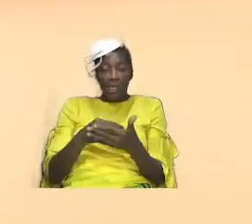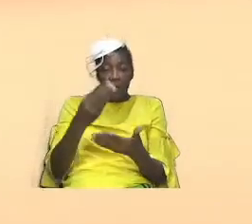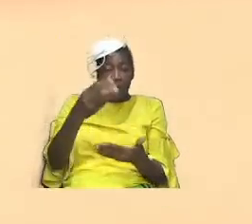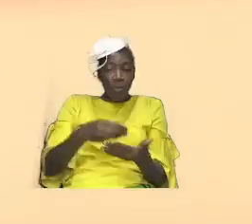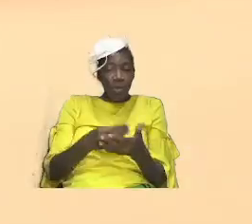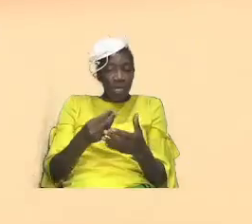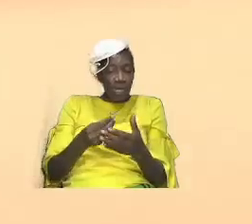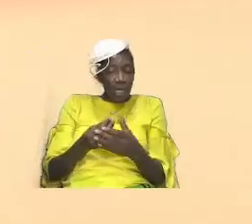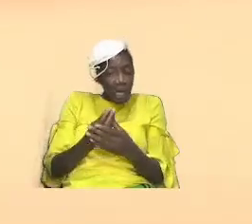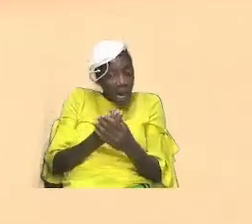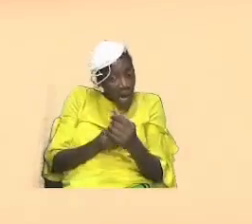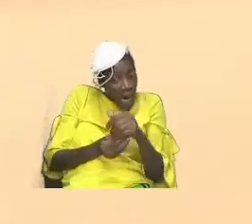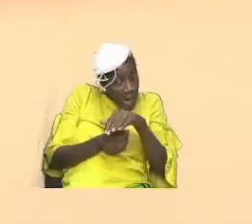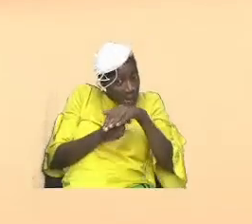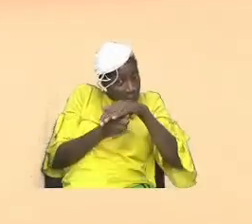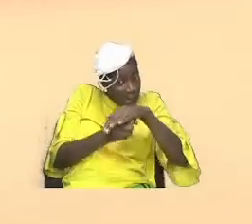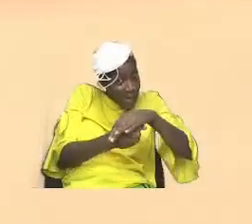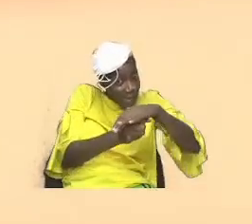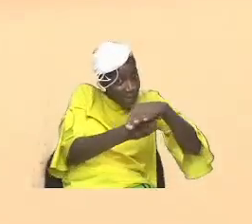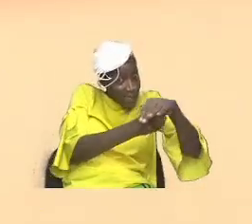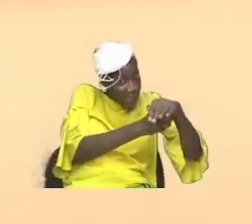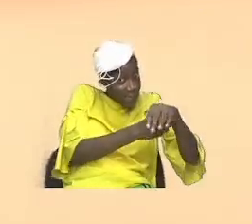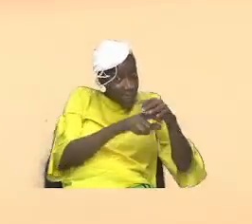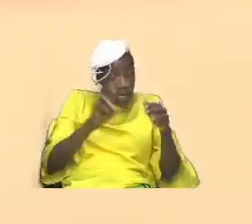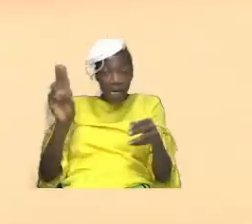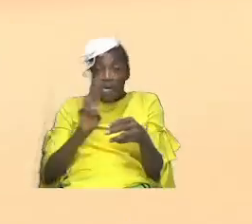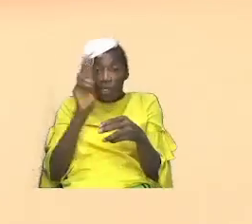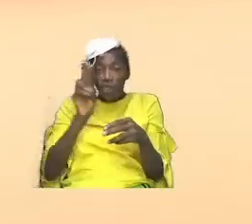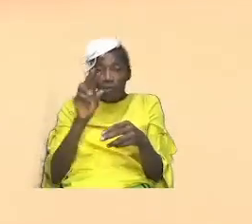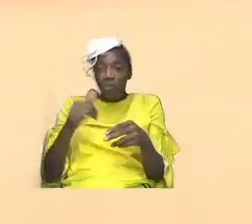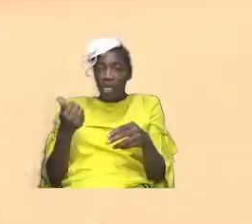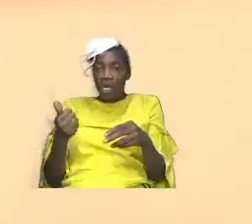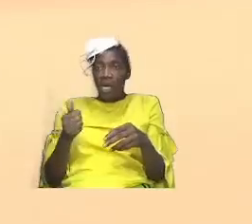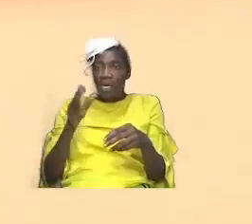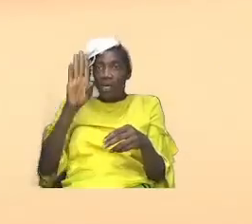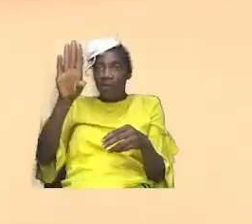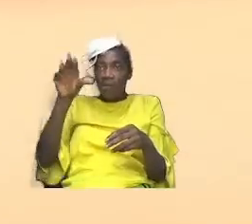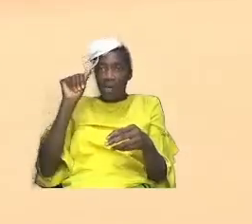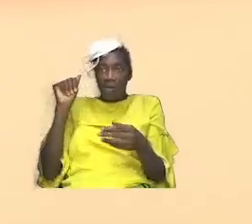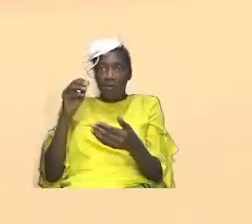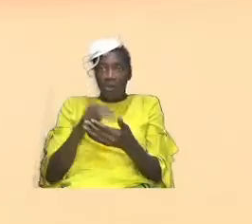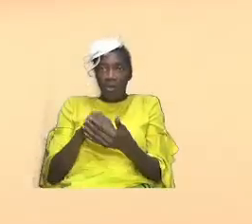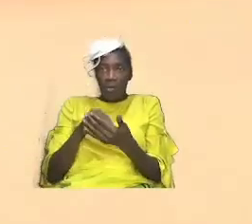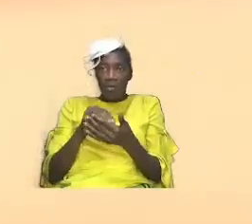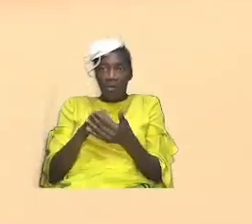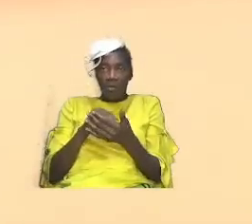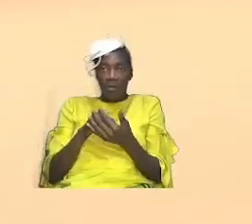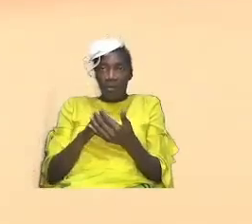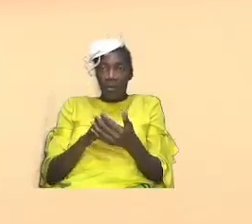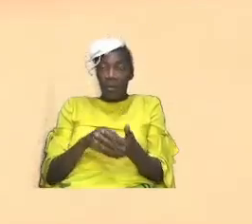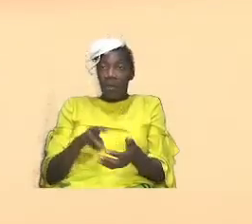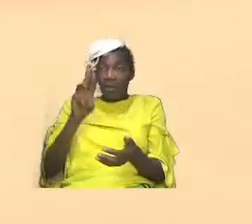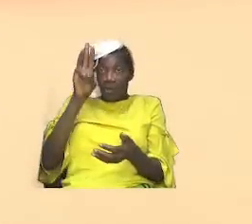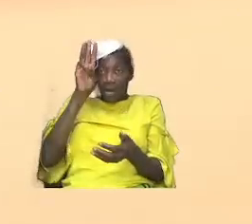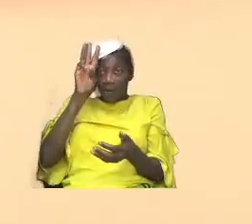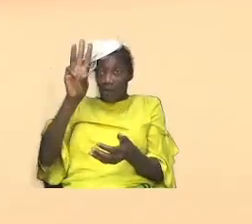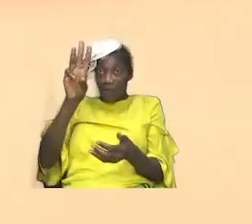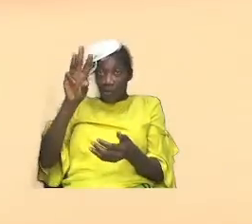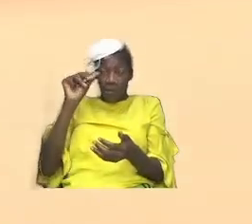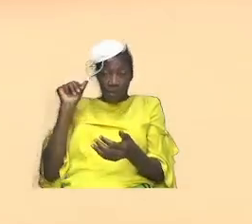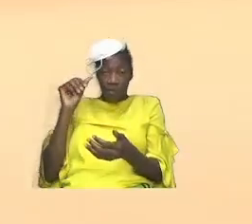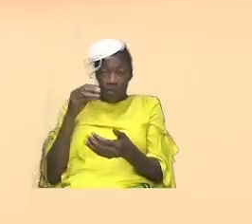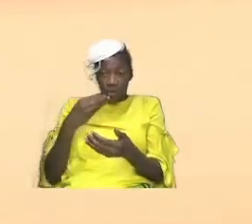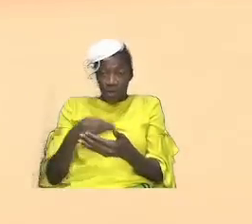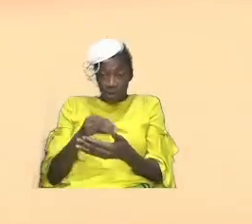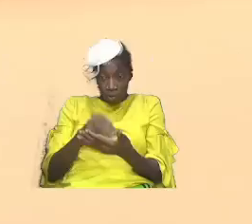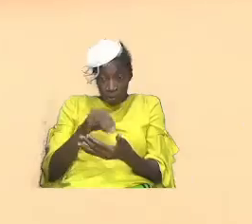siphon it off, and then take the next $500,000 and then take off all 100 more. And say, boy, we only have 400 leave, you know. So here what, we